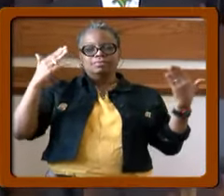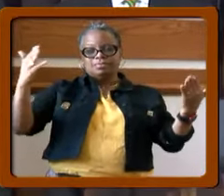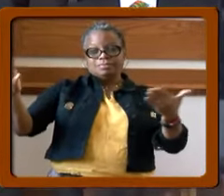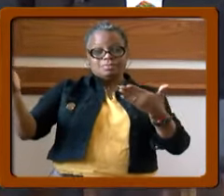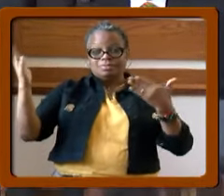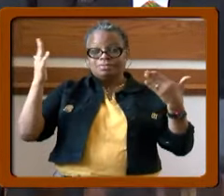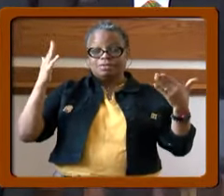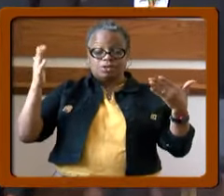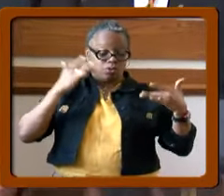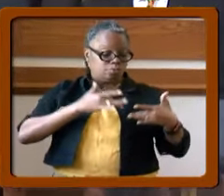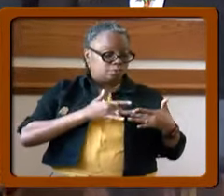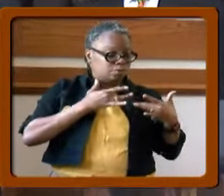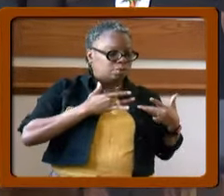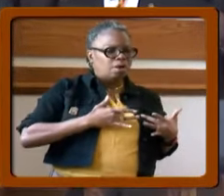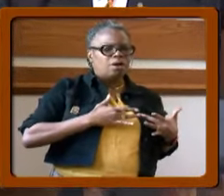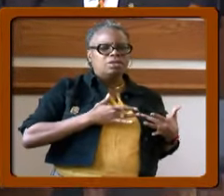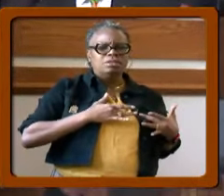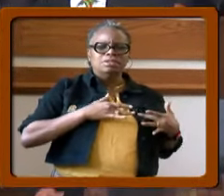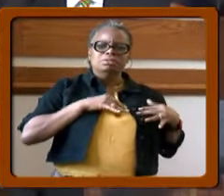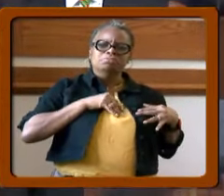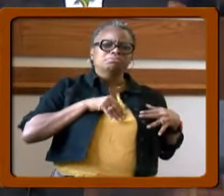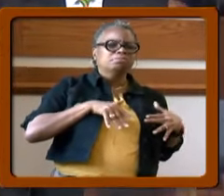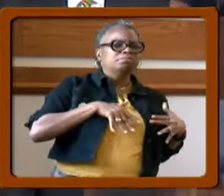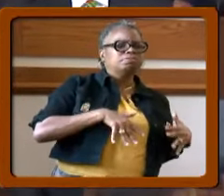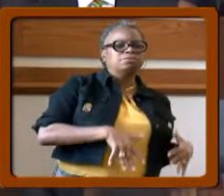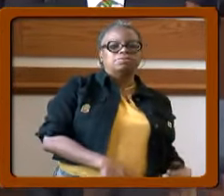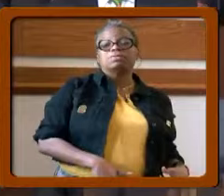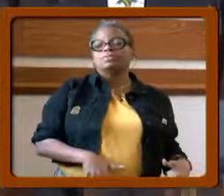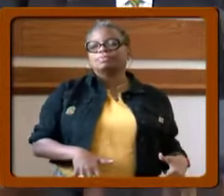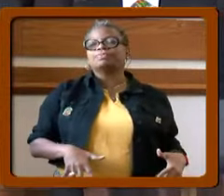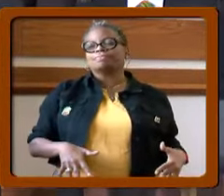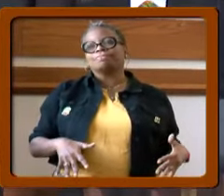when our backs were against the wall,